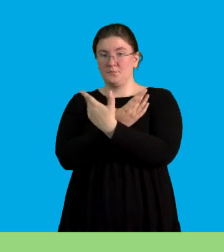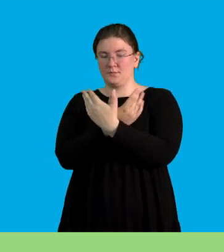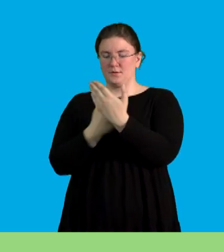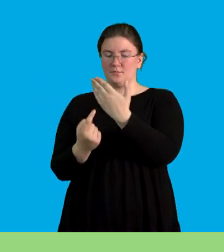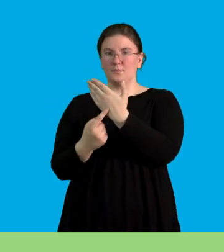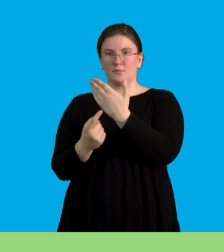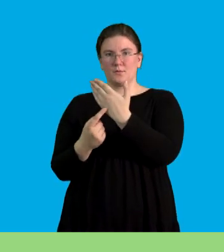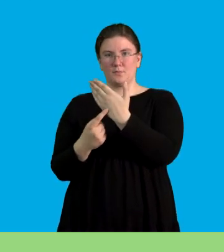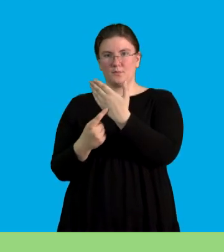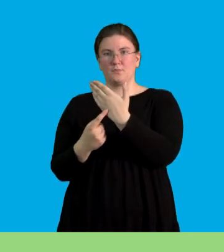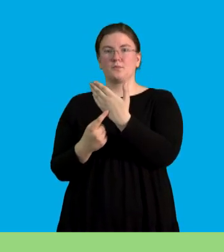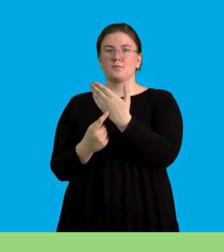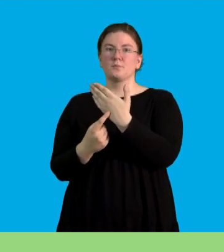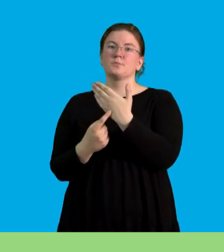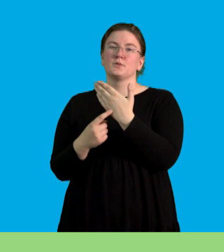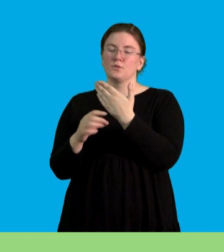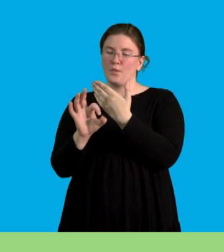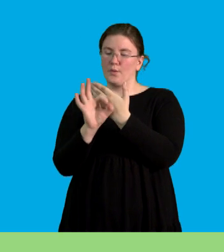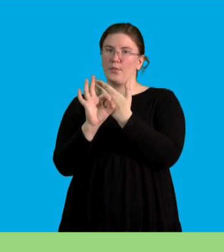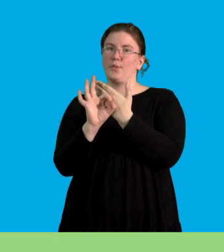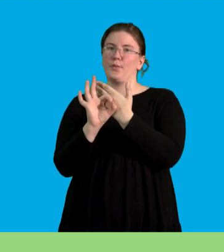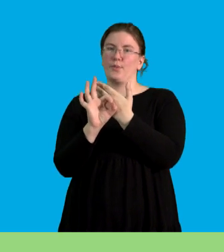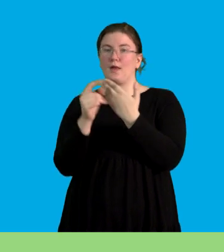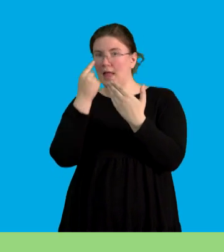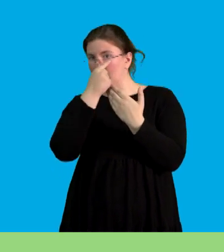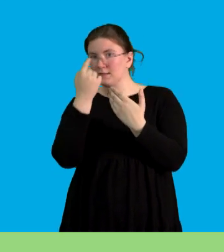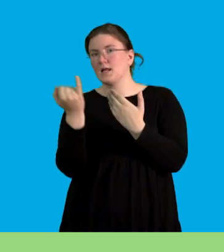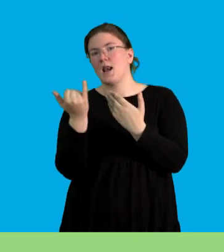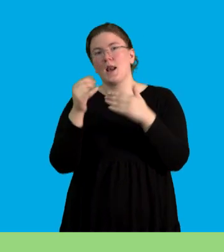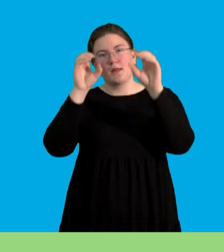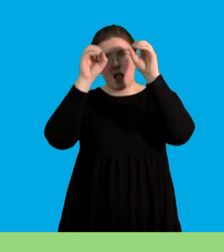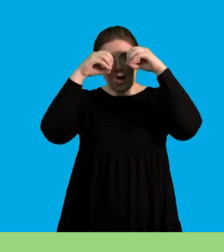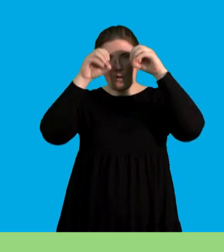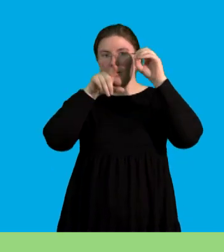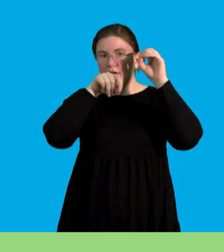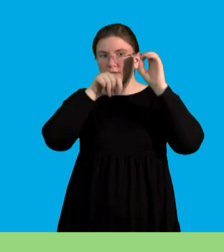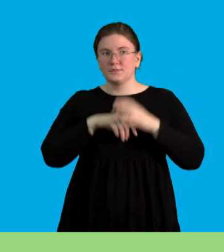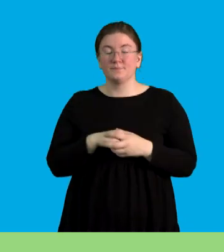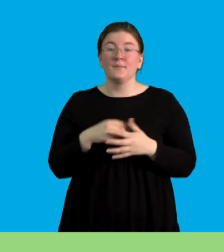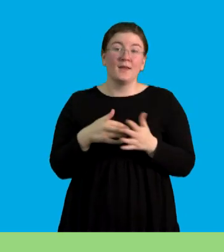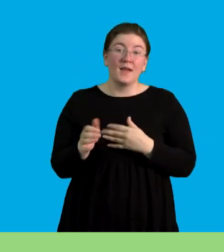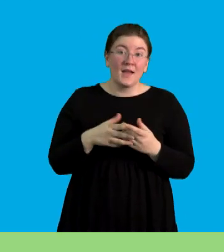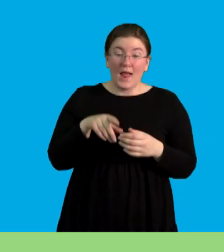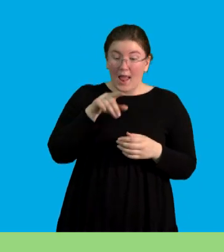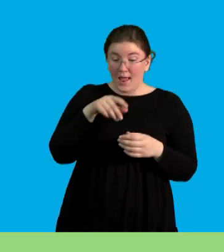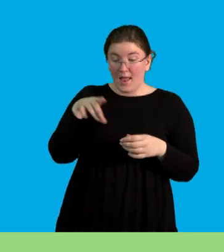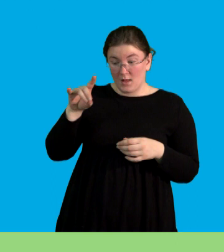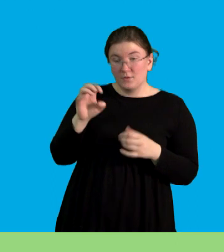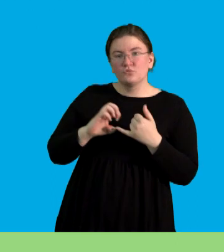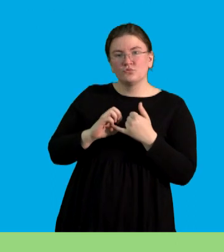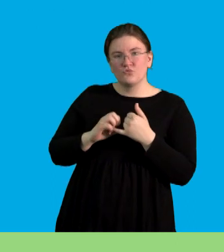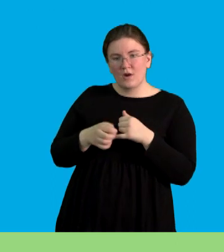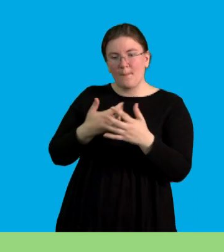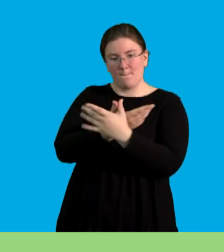see the owl spots and the eyes of an owl. So whatever animal that preys